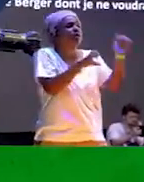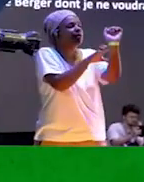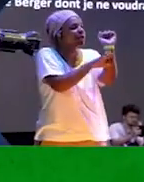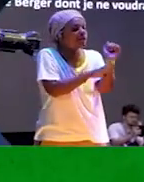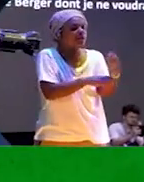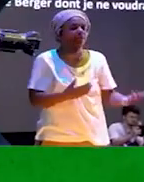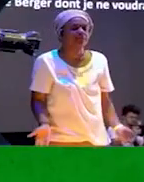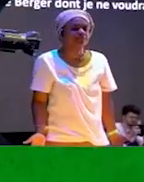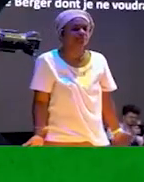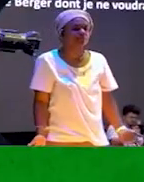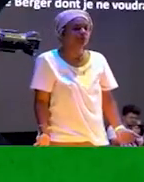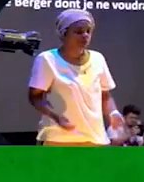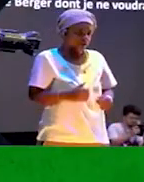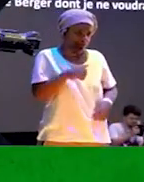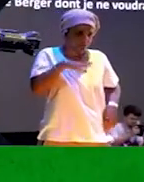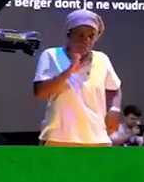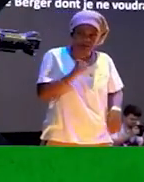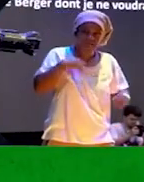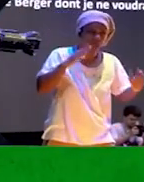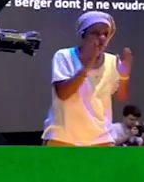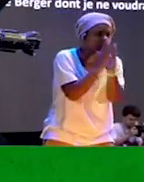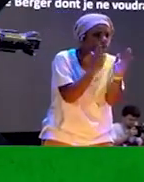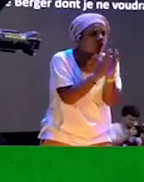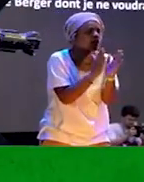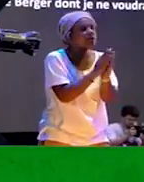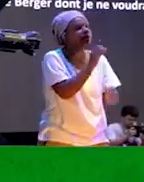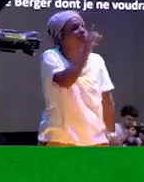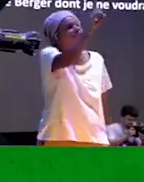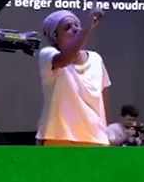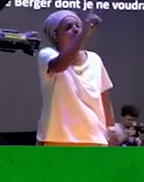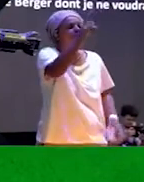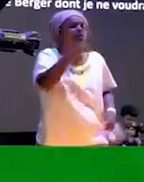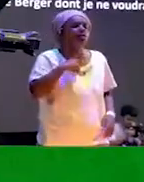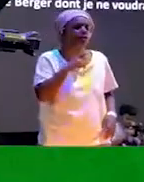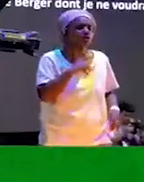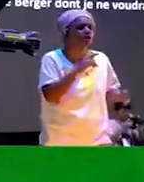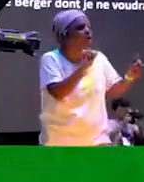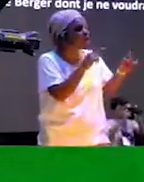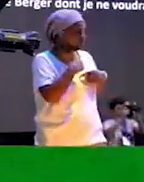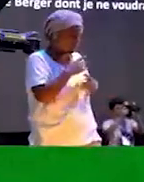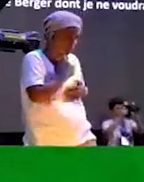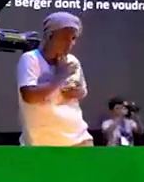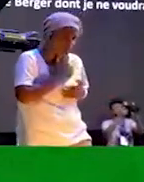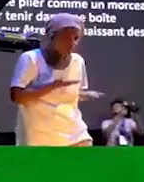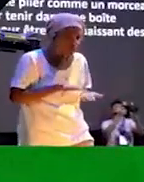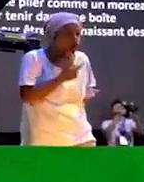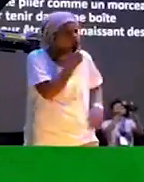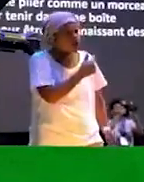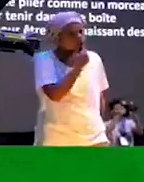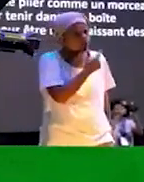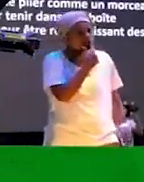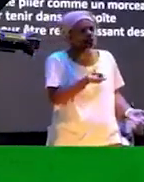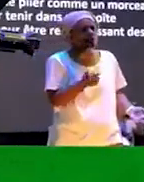God, but this weapon fashioned against you has already prospered. This man is my shepherd, I shall not want. He teaches me how to